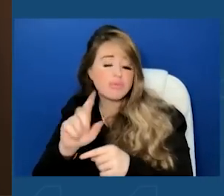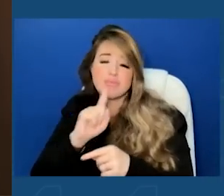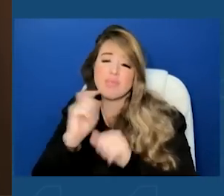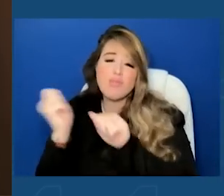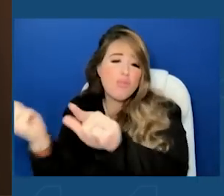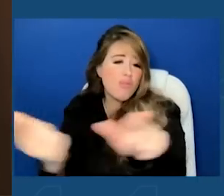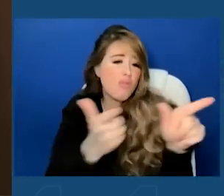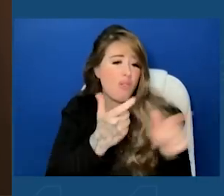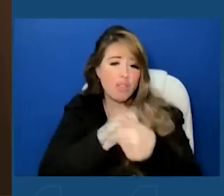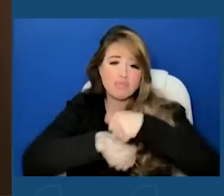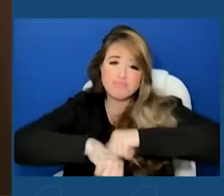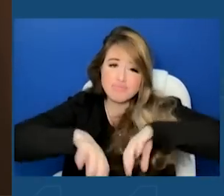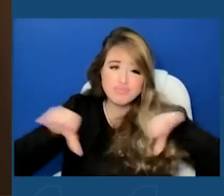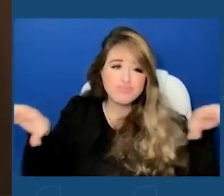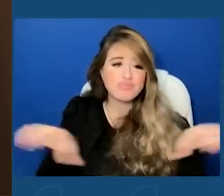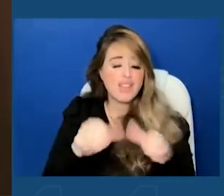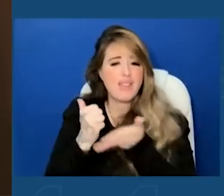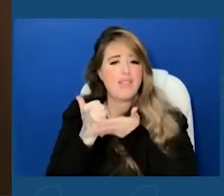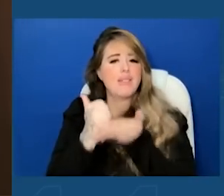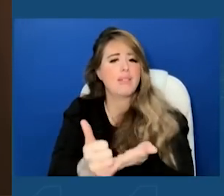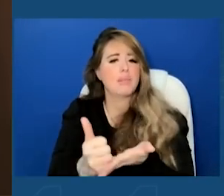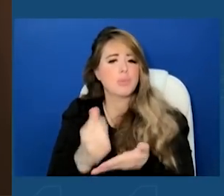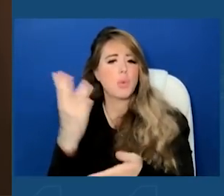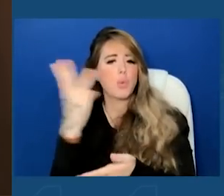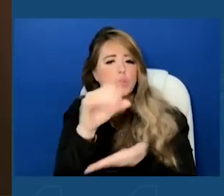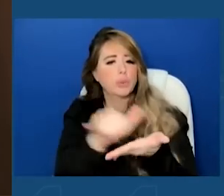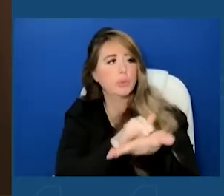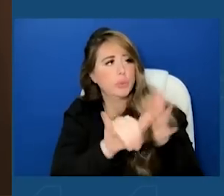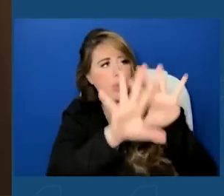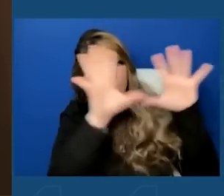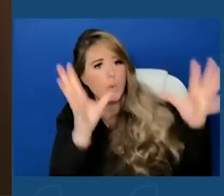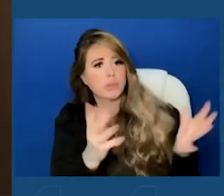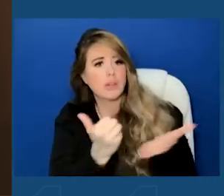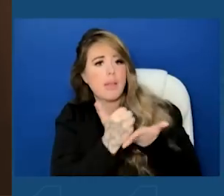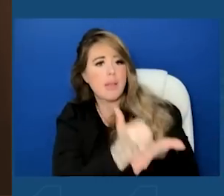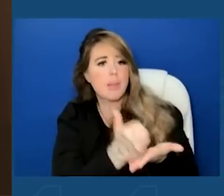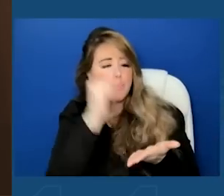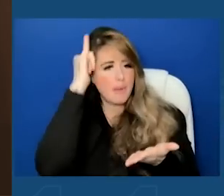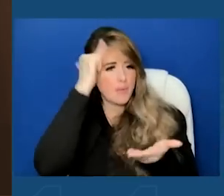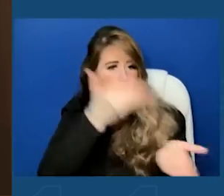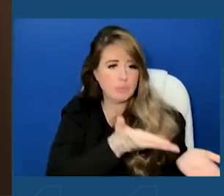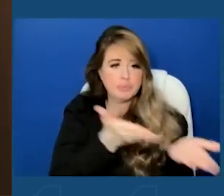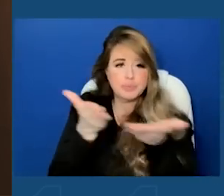help the people of Buffalo and Western New York all together. So, Mayor Byron Brown.